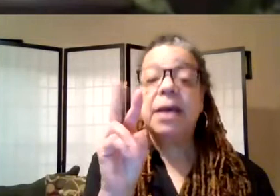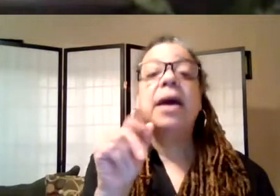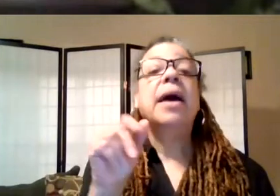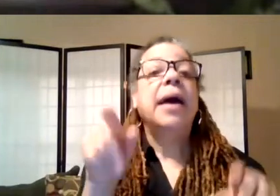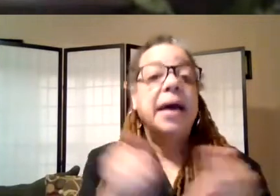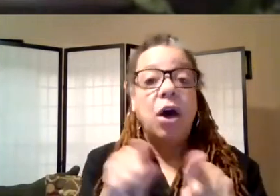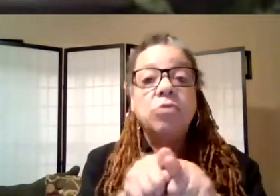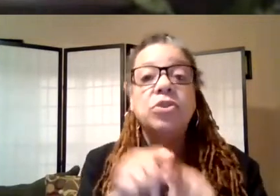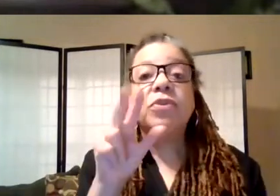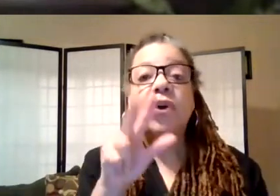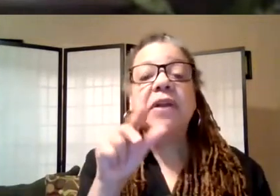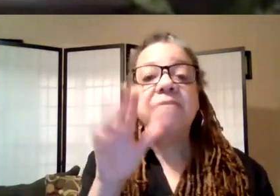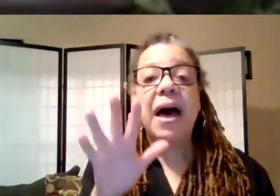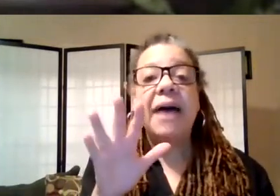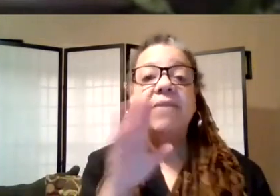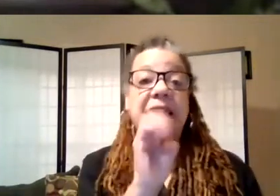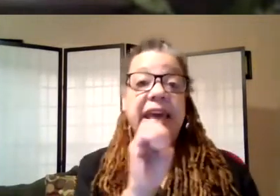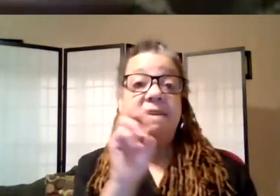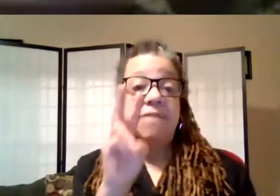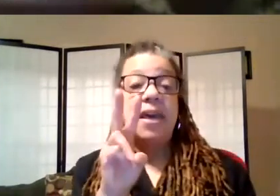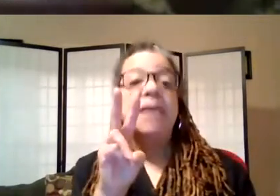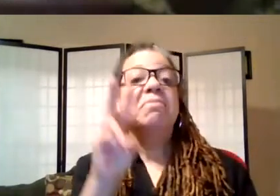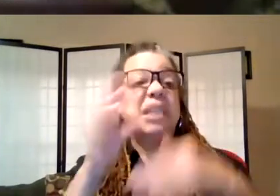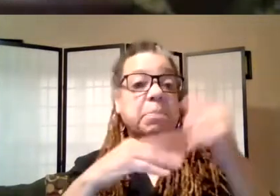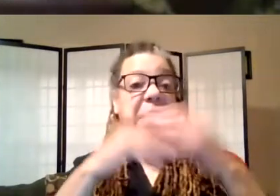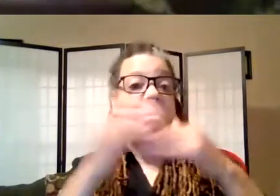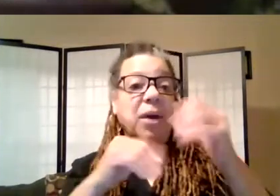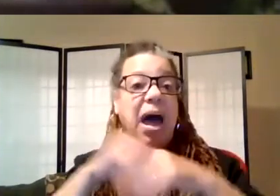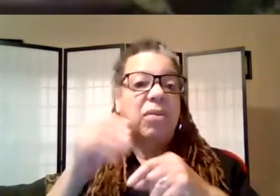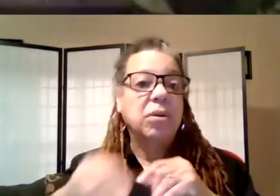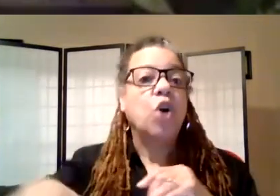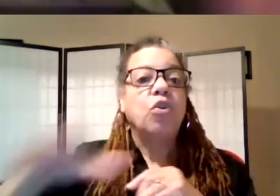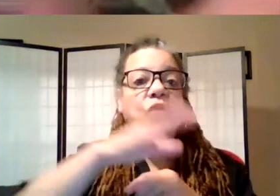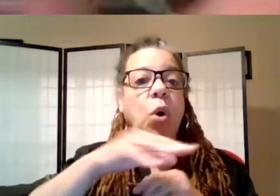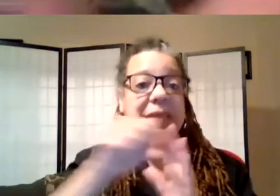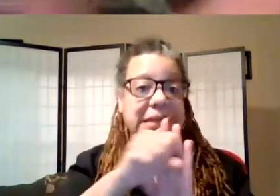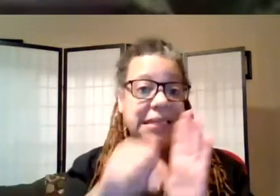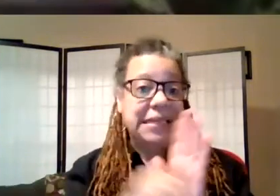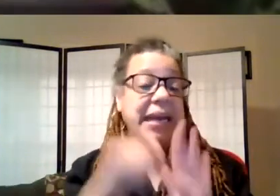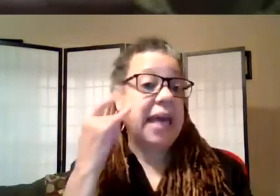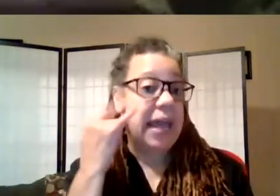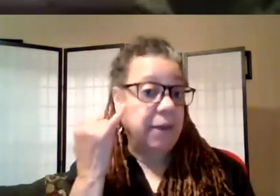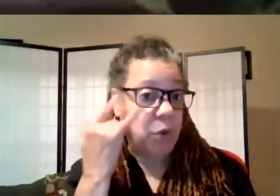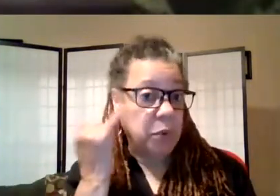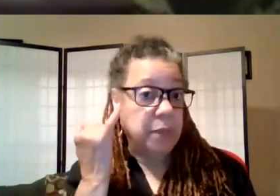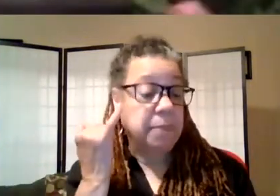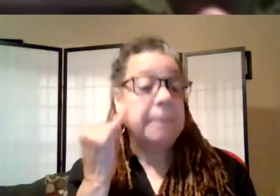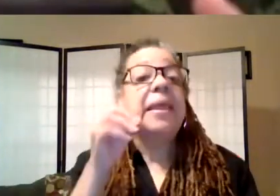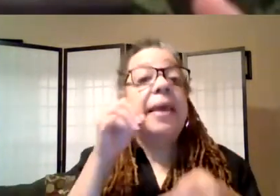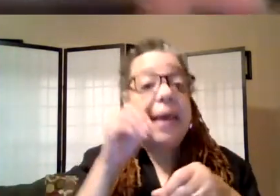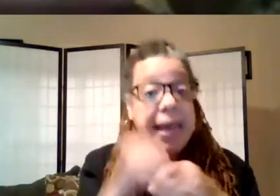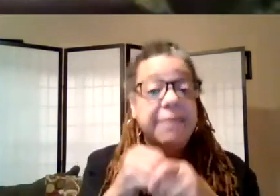for the EV infrastructure to be built out across the state of California. contained within the ballot language itself,